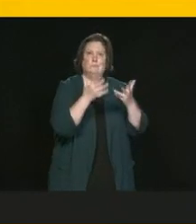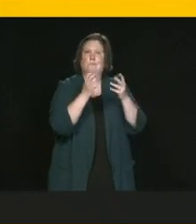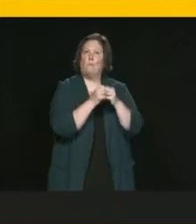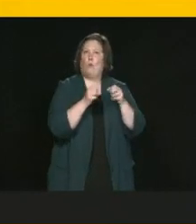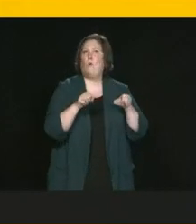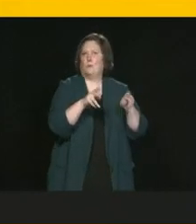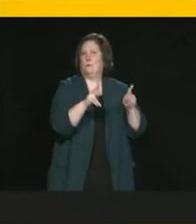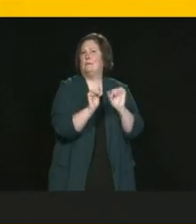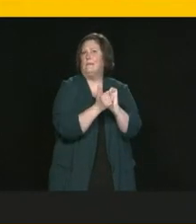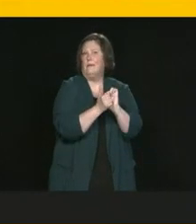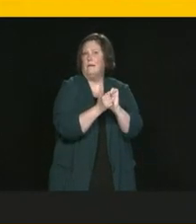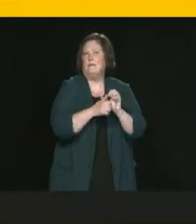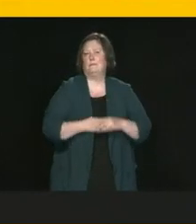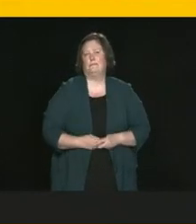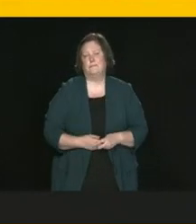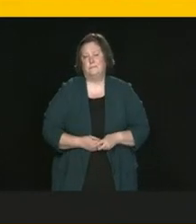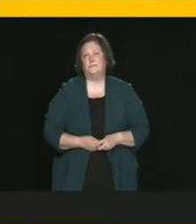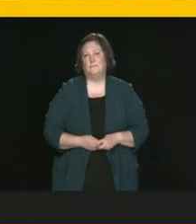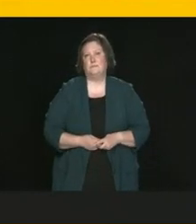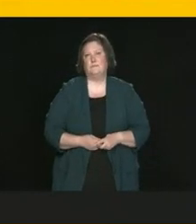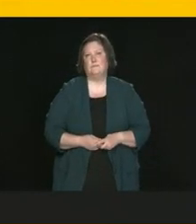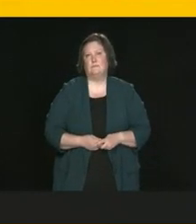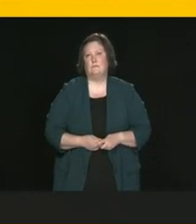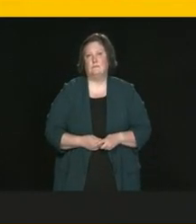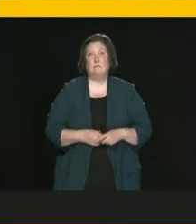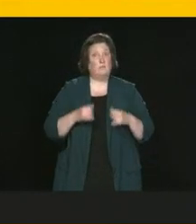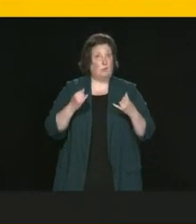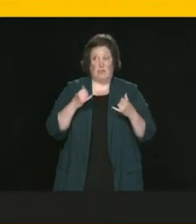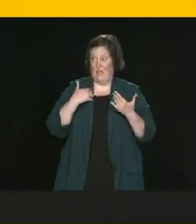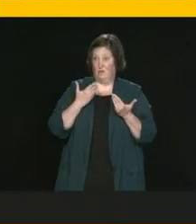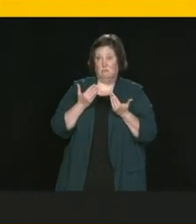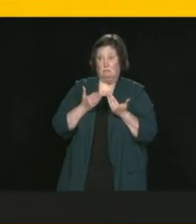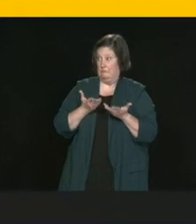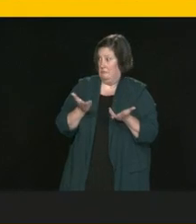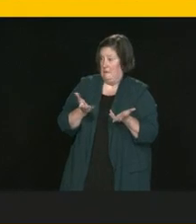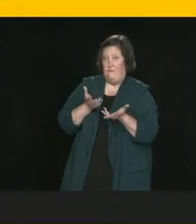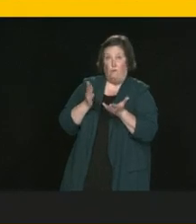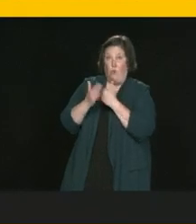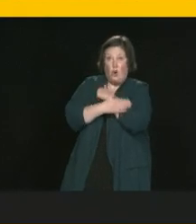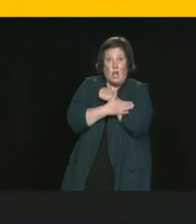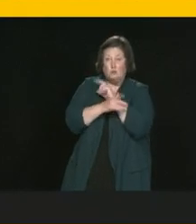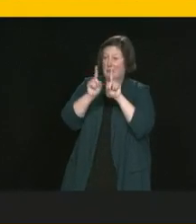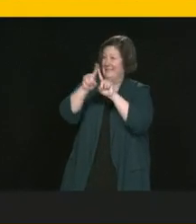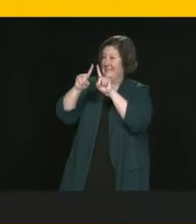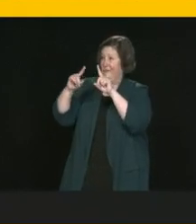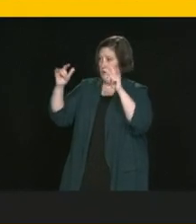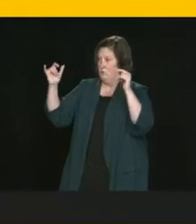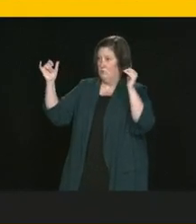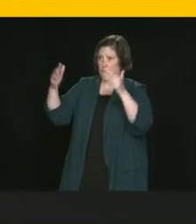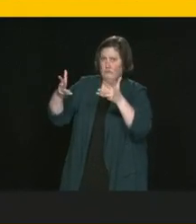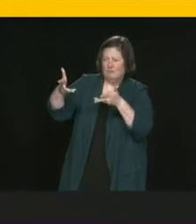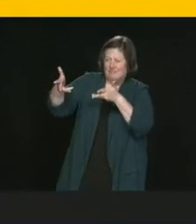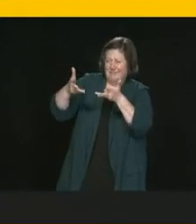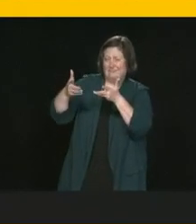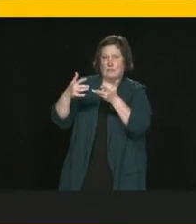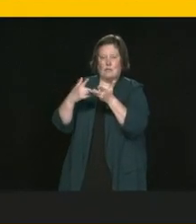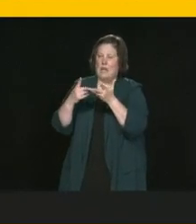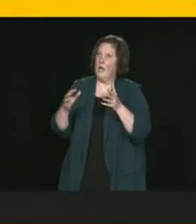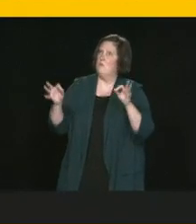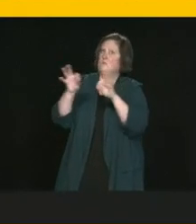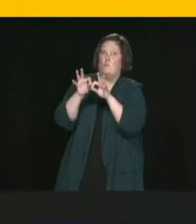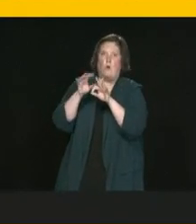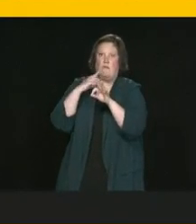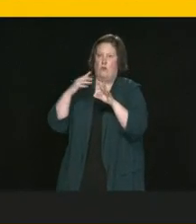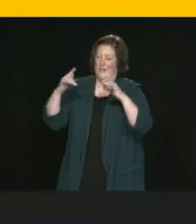the ability for countries to convene together, to pull together different voices, is more important than ever before. And